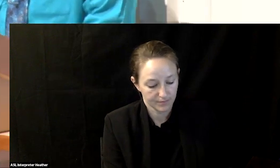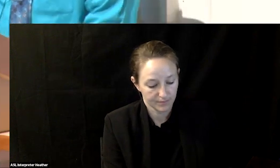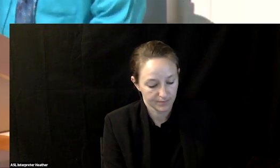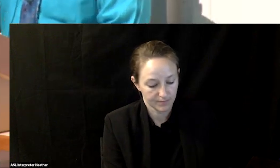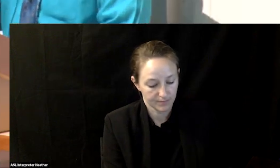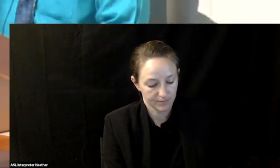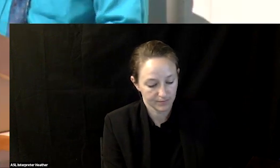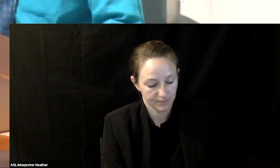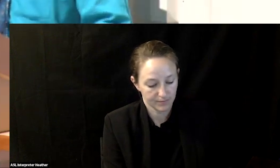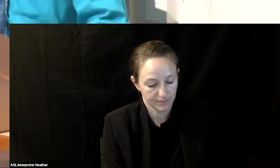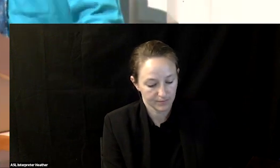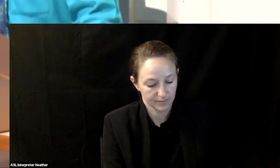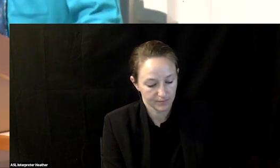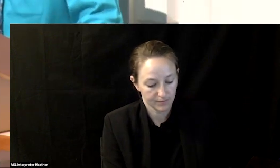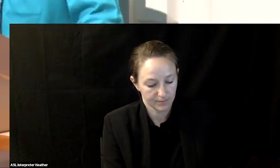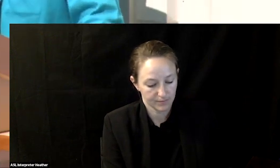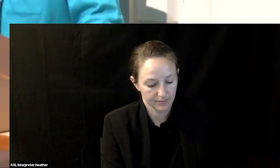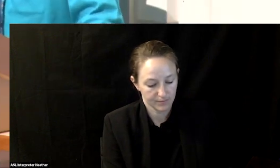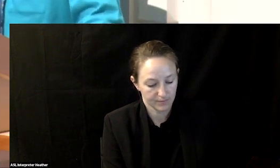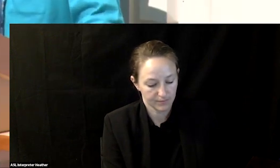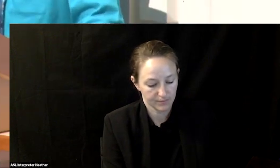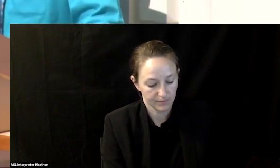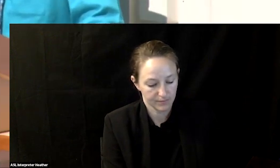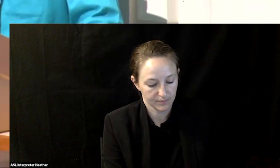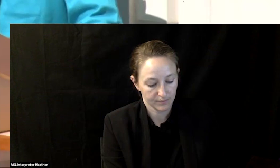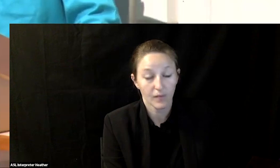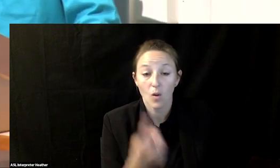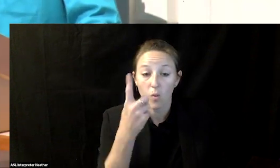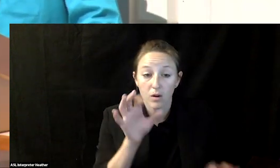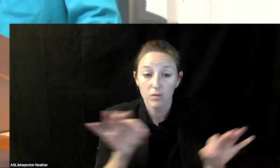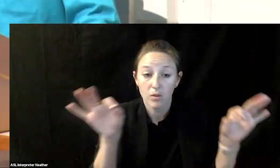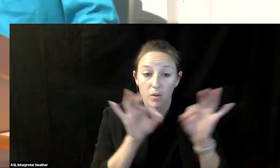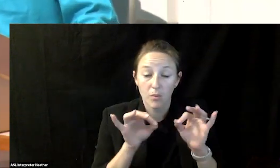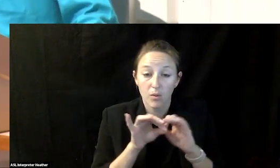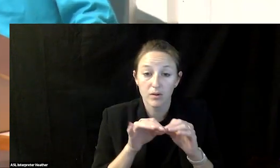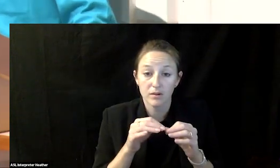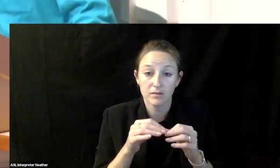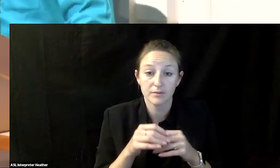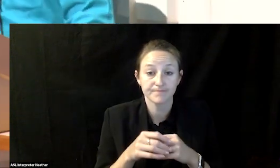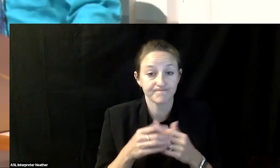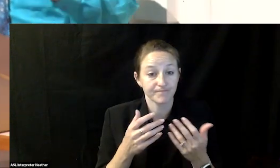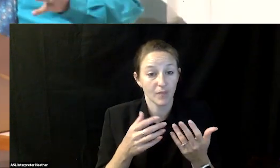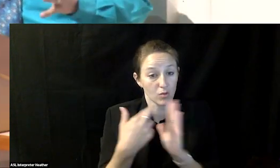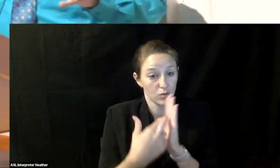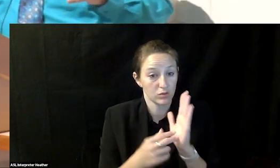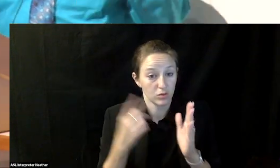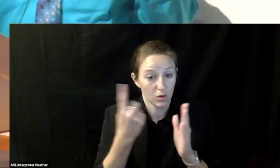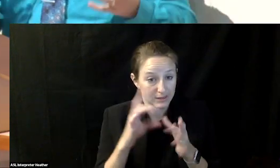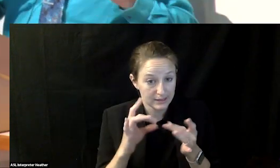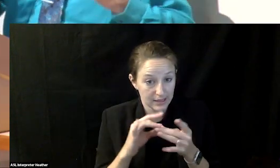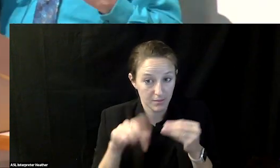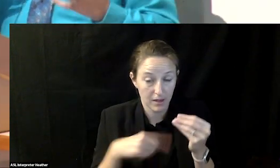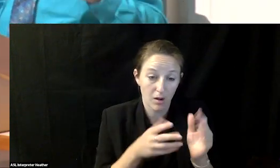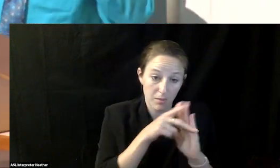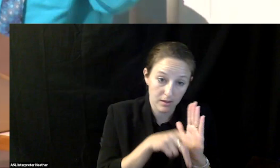One of the key tenets that we always say about our policy and our efforts is that everyone, no